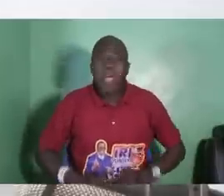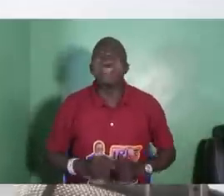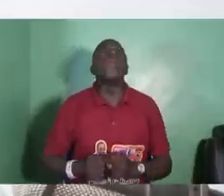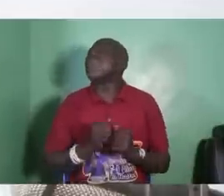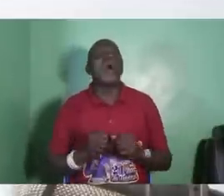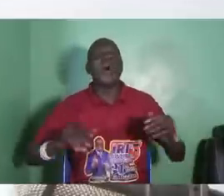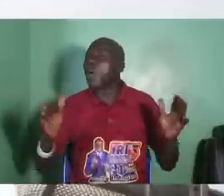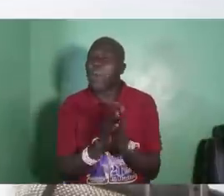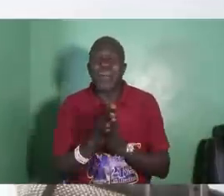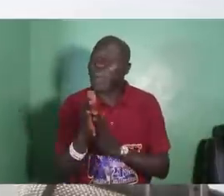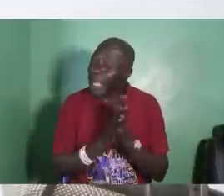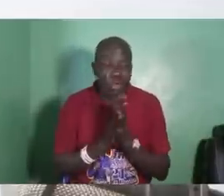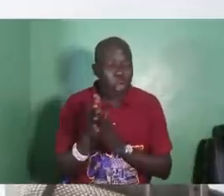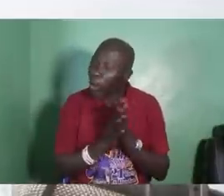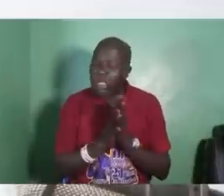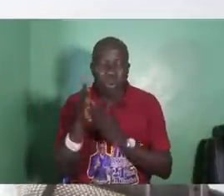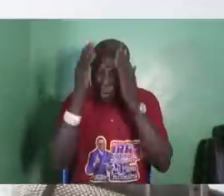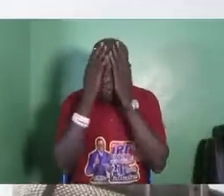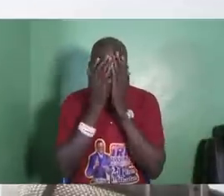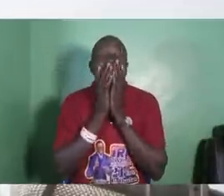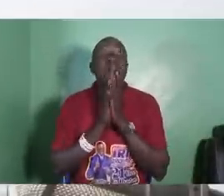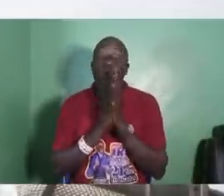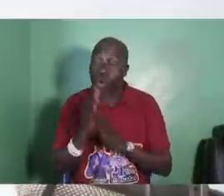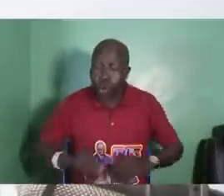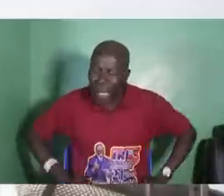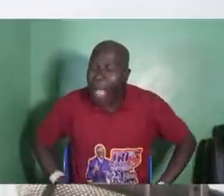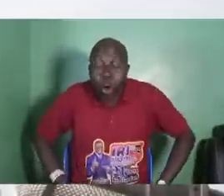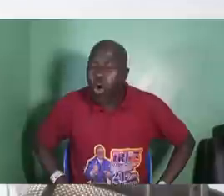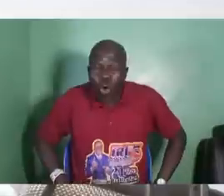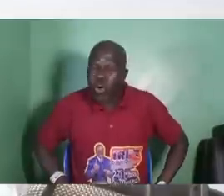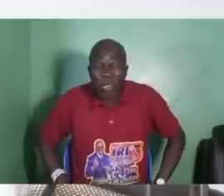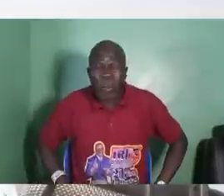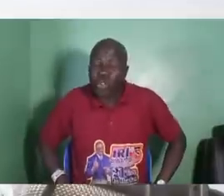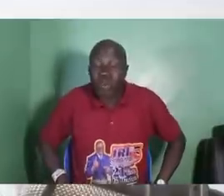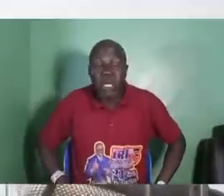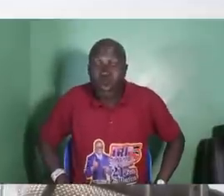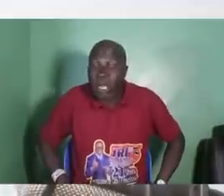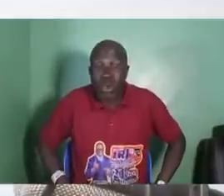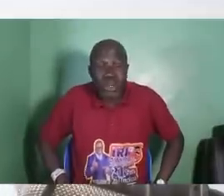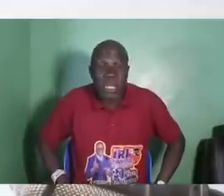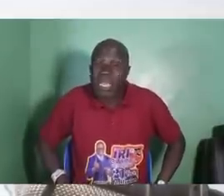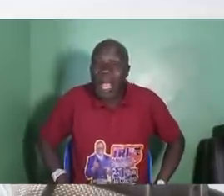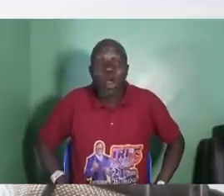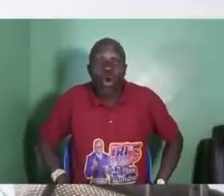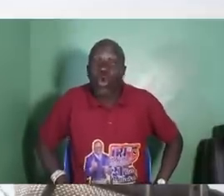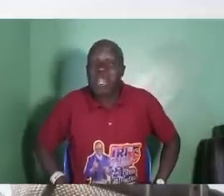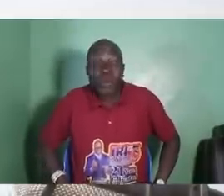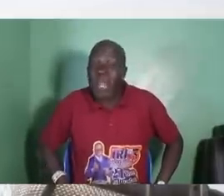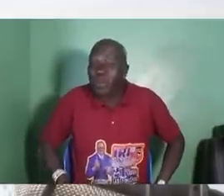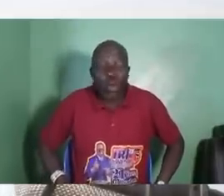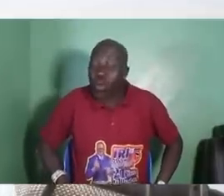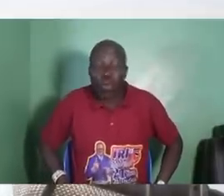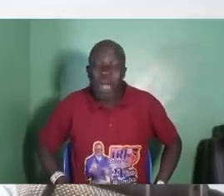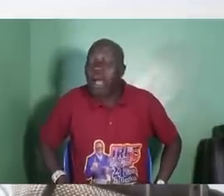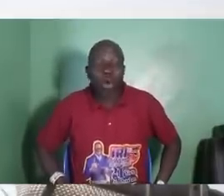jesu emi no awa nla mi ya ra o da ya mi no okowo nla to ma so mi ola nle mi ola o